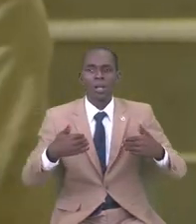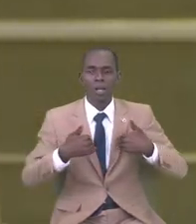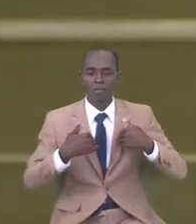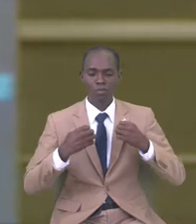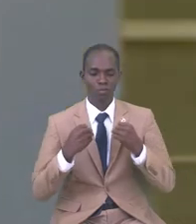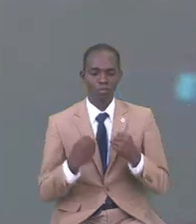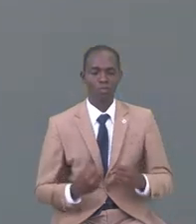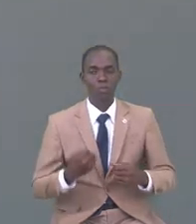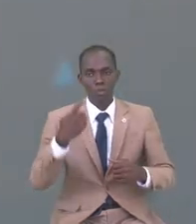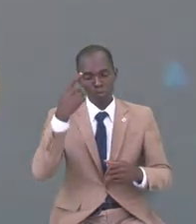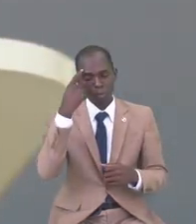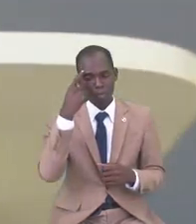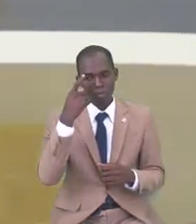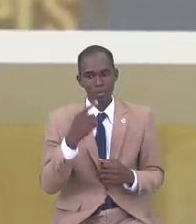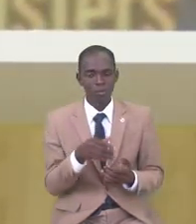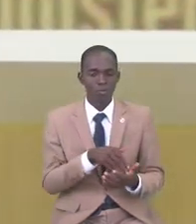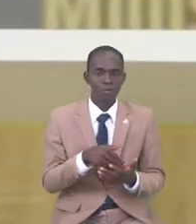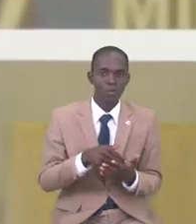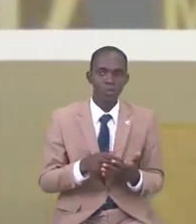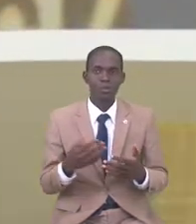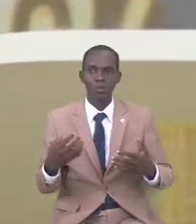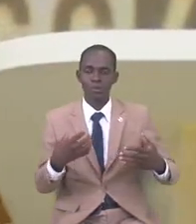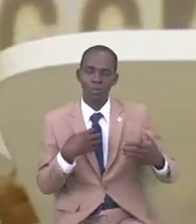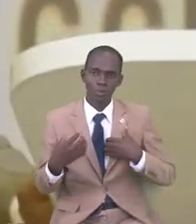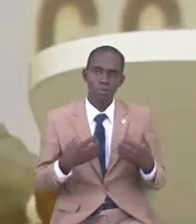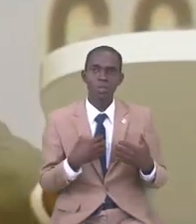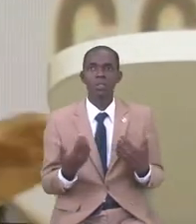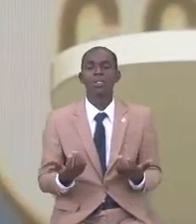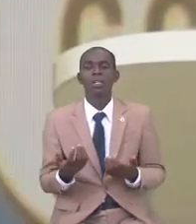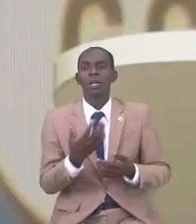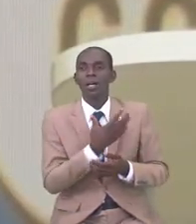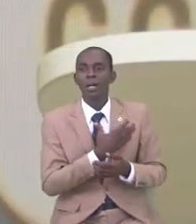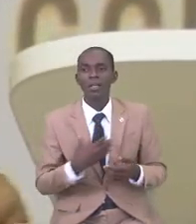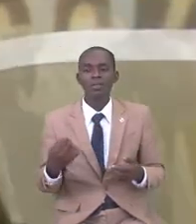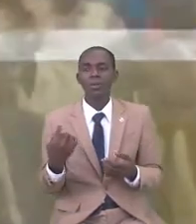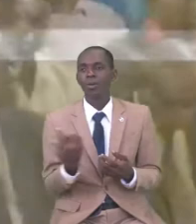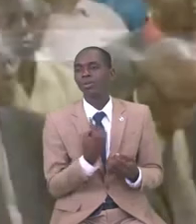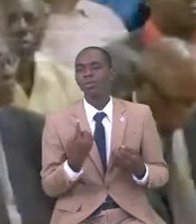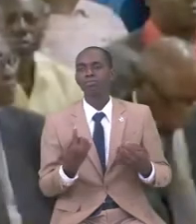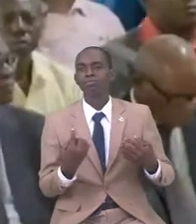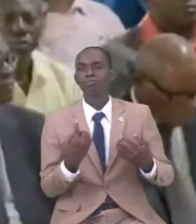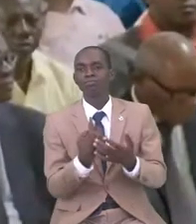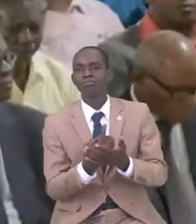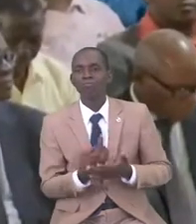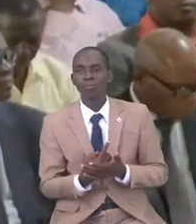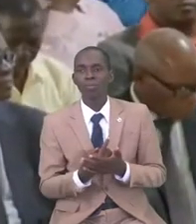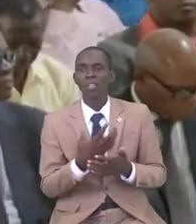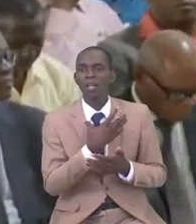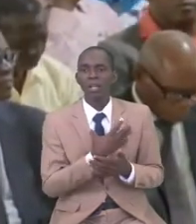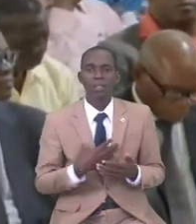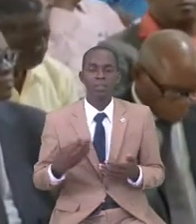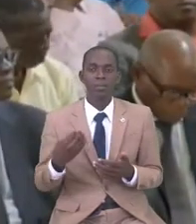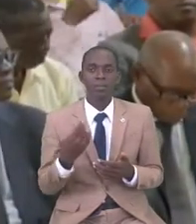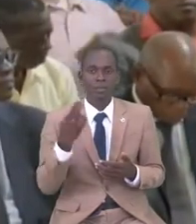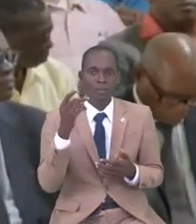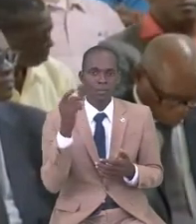backbone. One leg here, they complained, of course. They commented, of course. And they observed corruption in